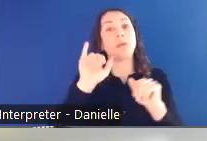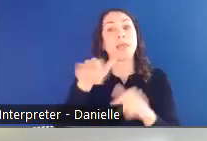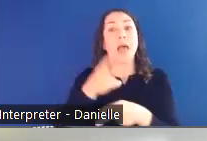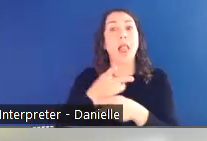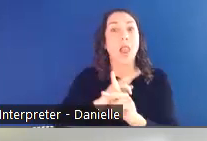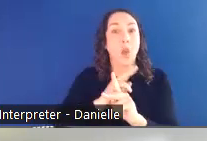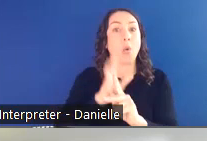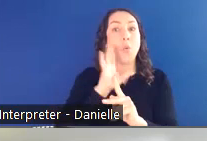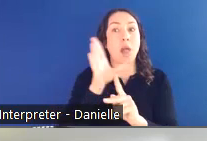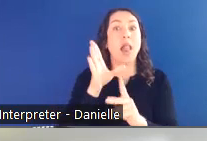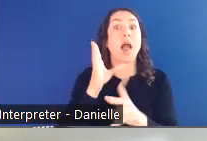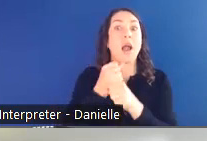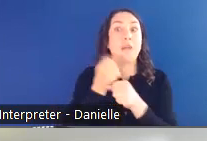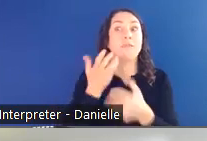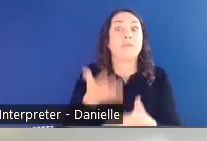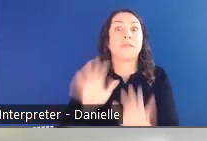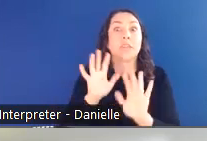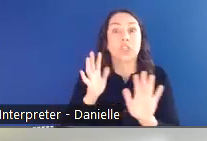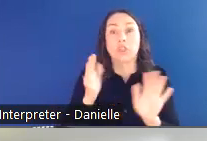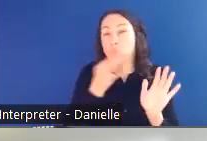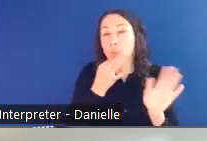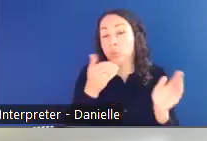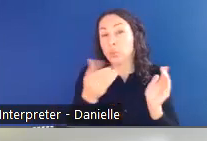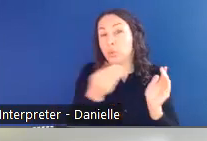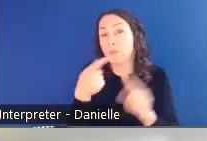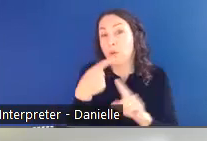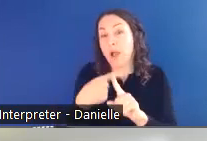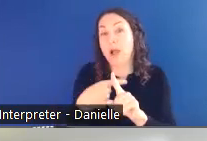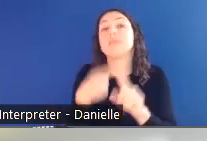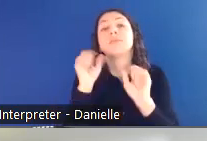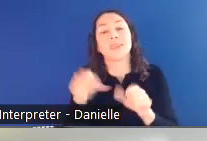next few months, and then it'll then be able to start construction.